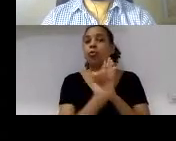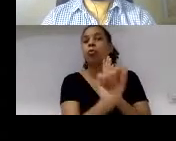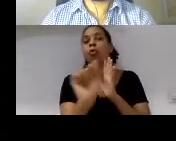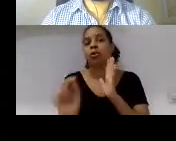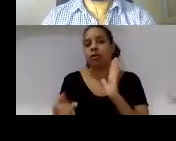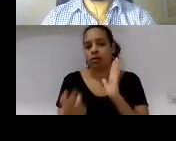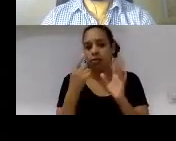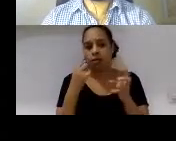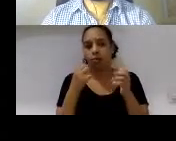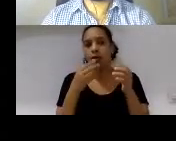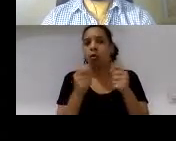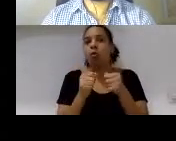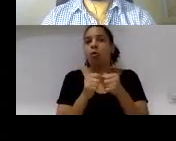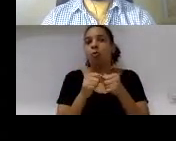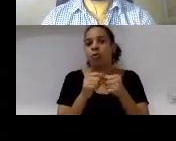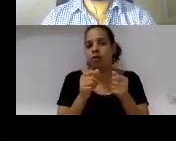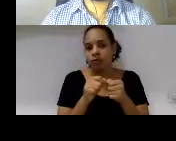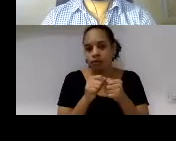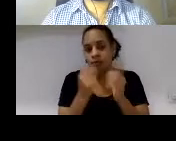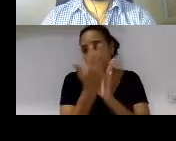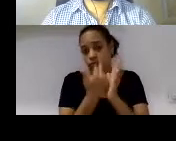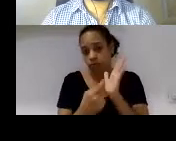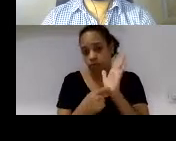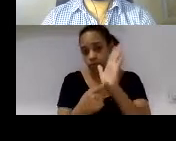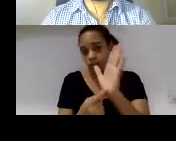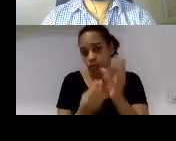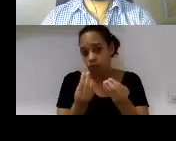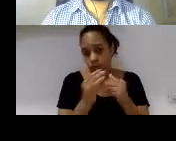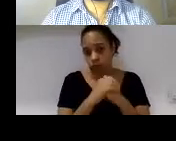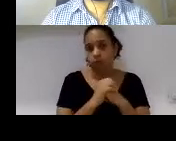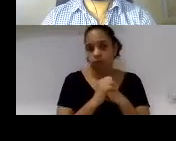The relation on which the present moment rests is